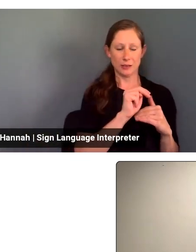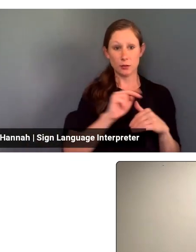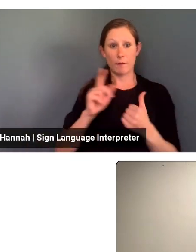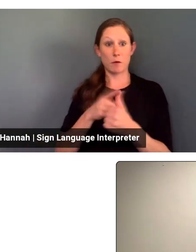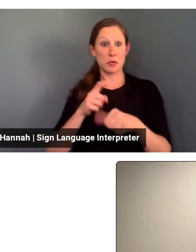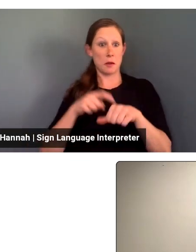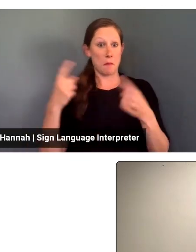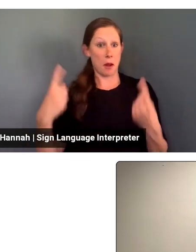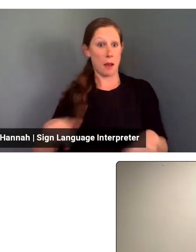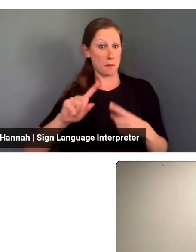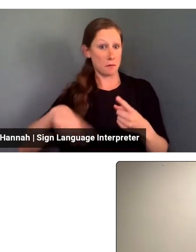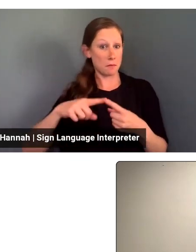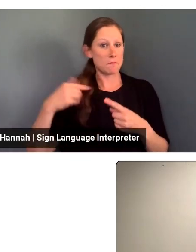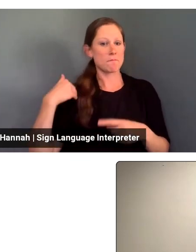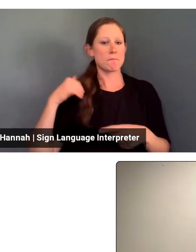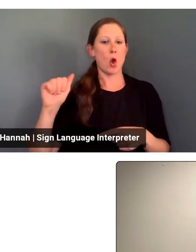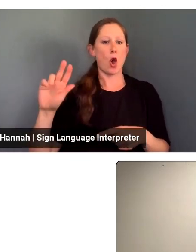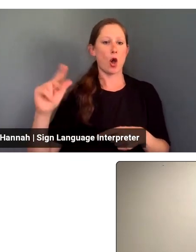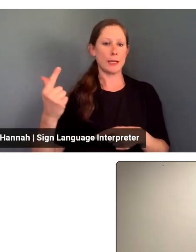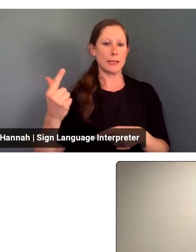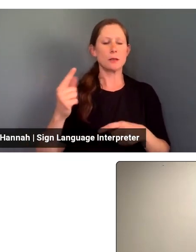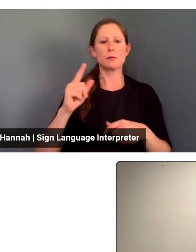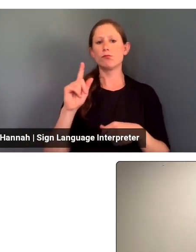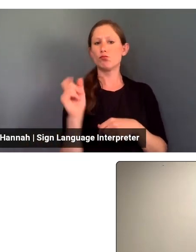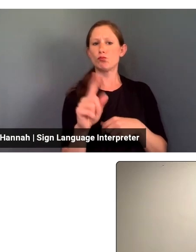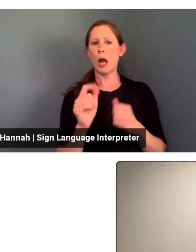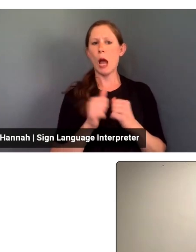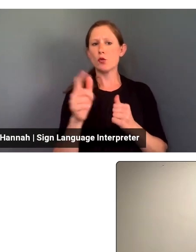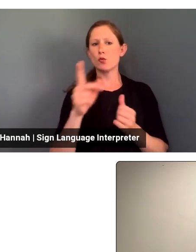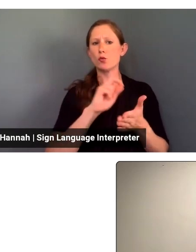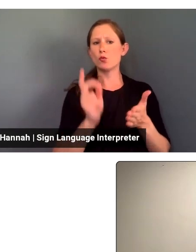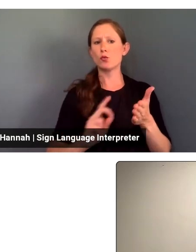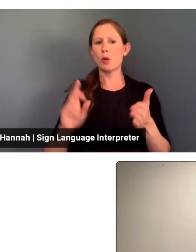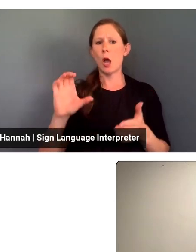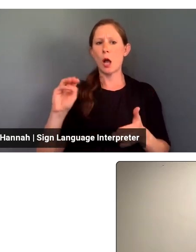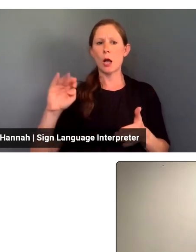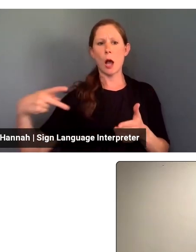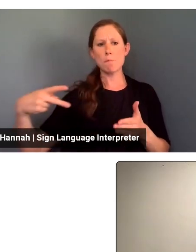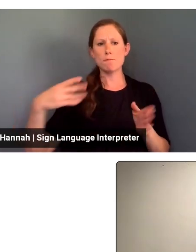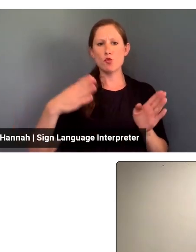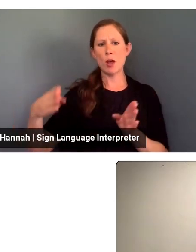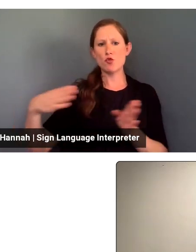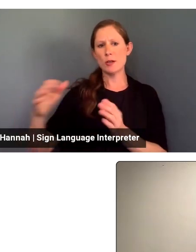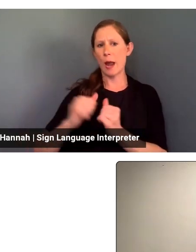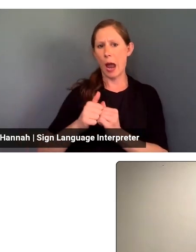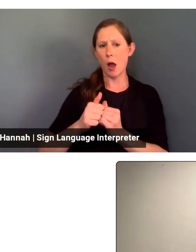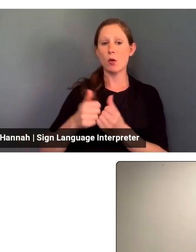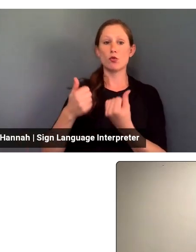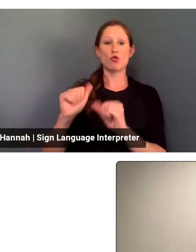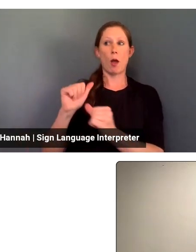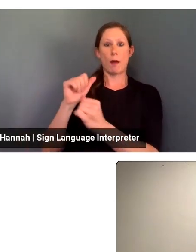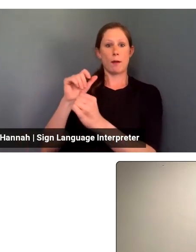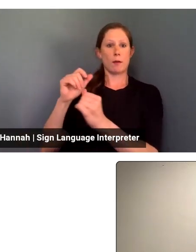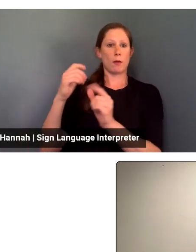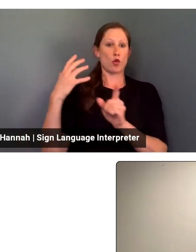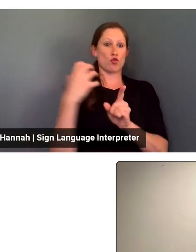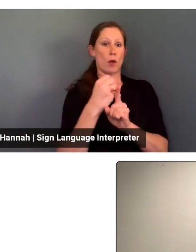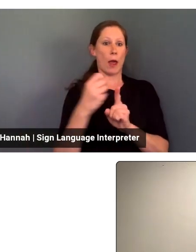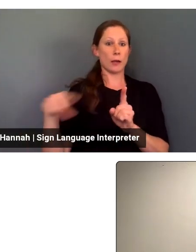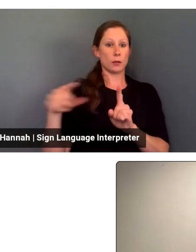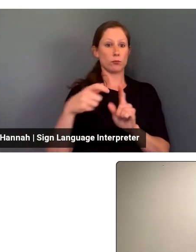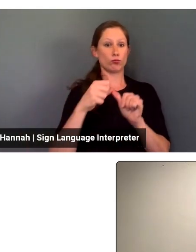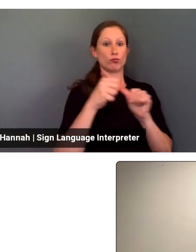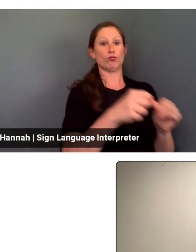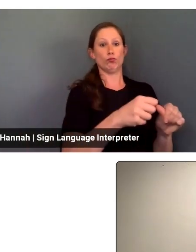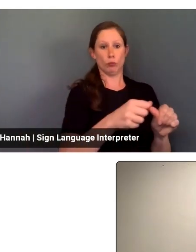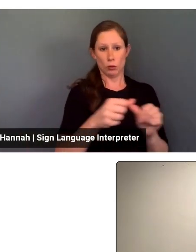August. So the question is how do you design a comp strategy to attract and retain the best talent against